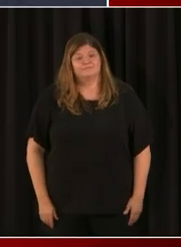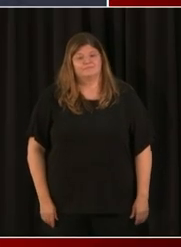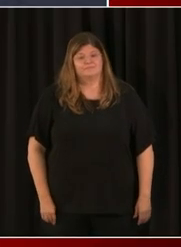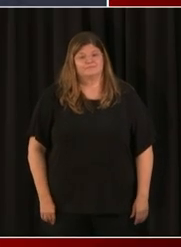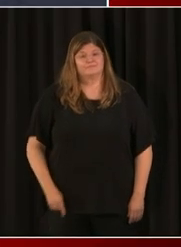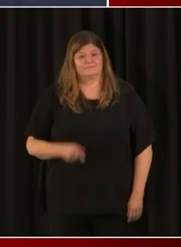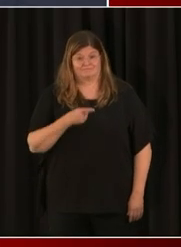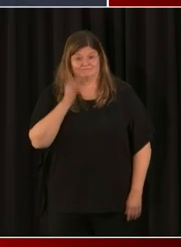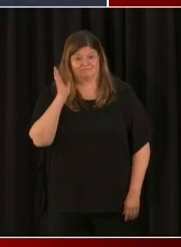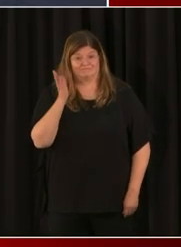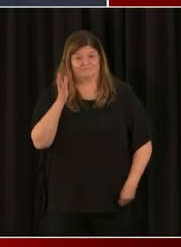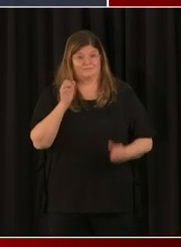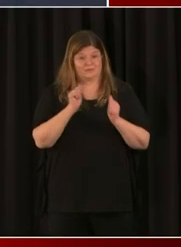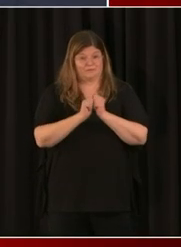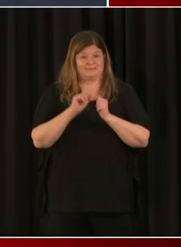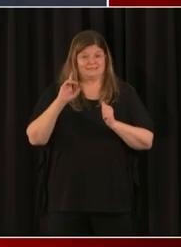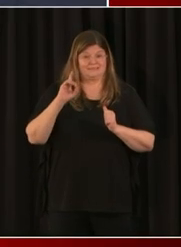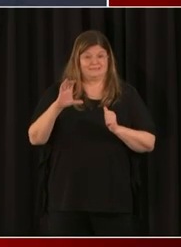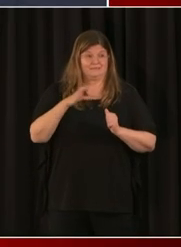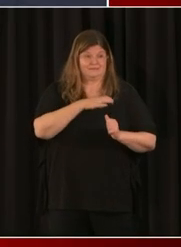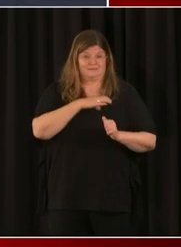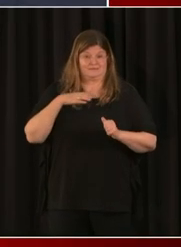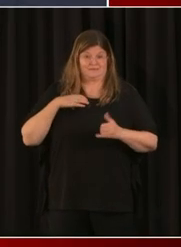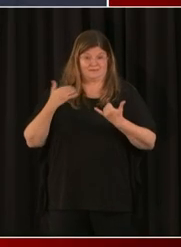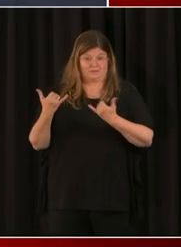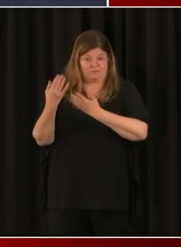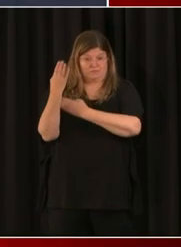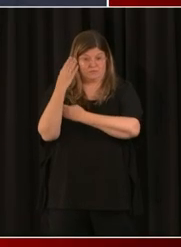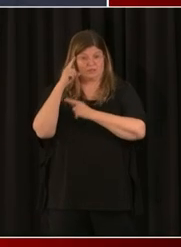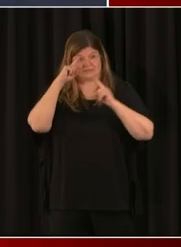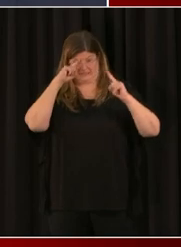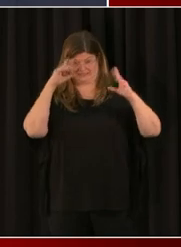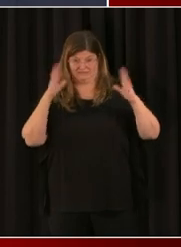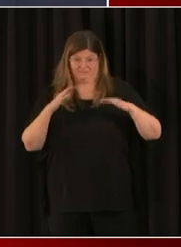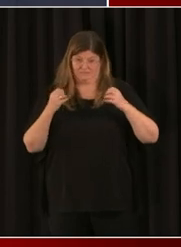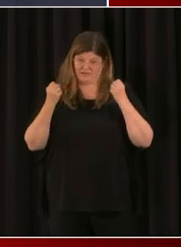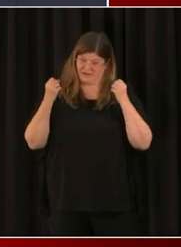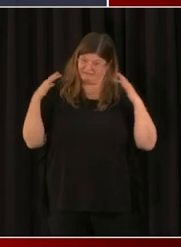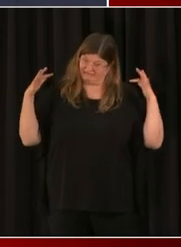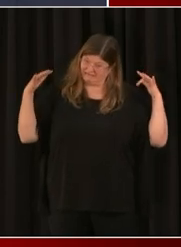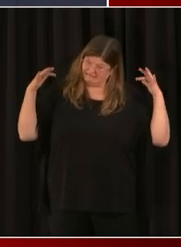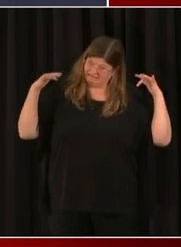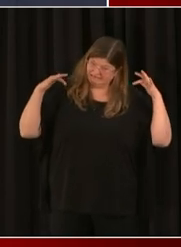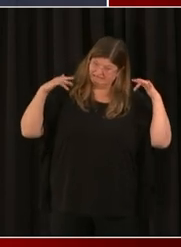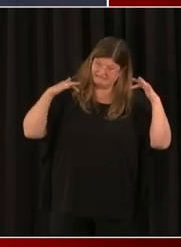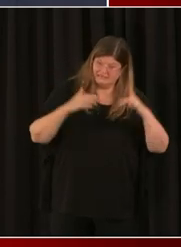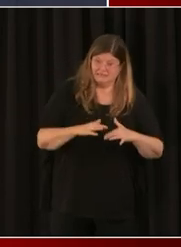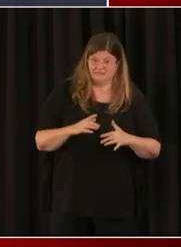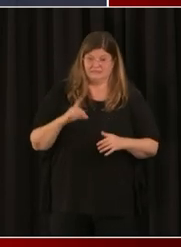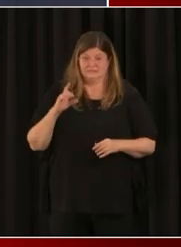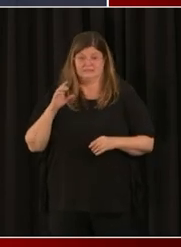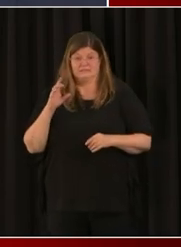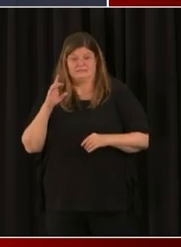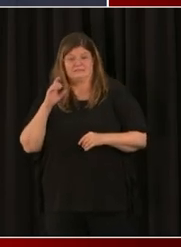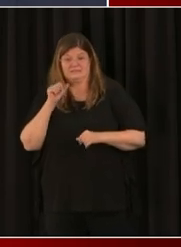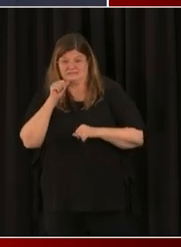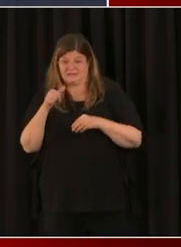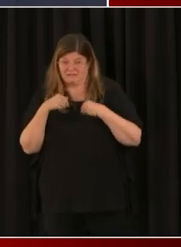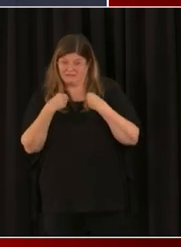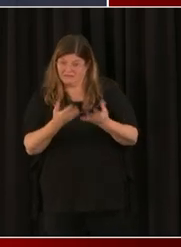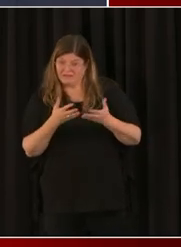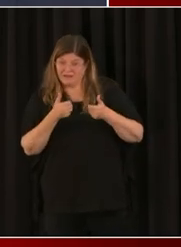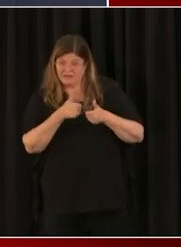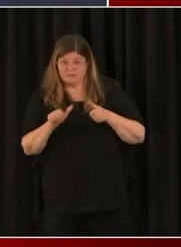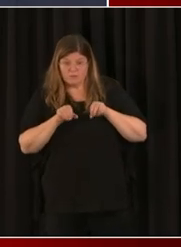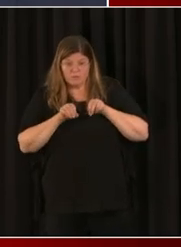you're expecting a larger Trump crowd than previous demonstrations. The district has not issued any permits, only the